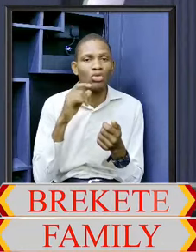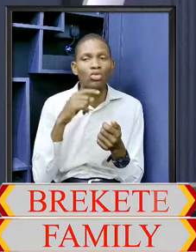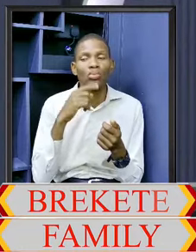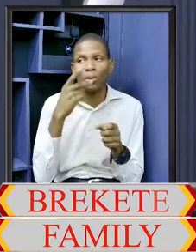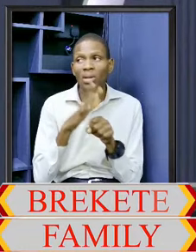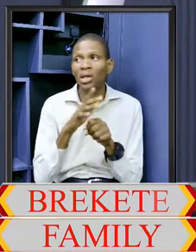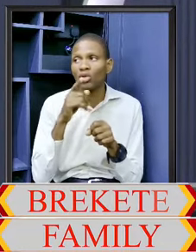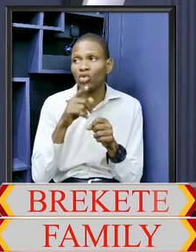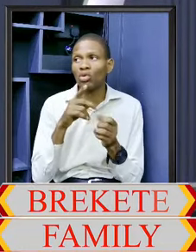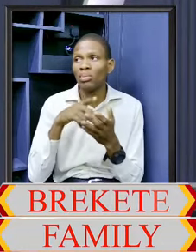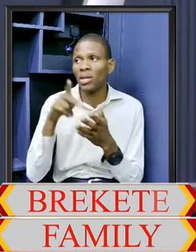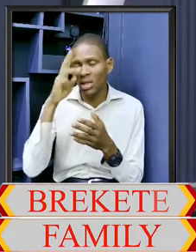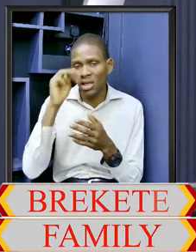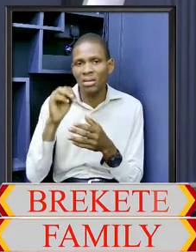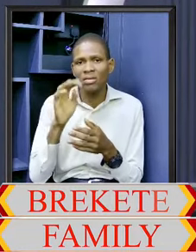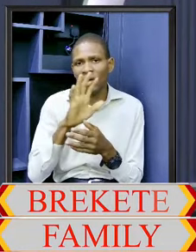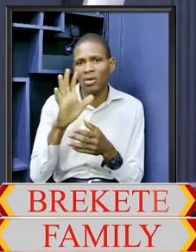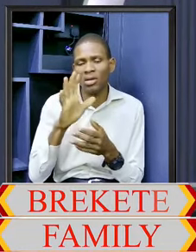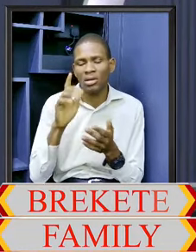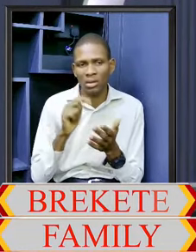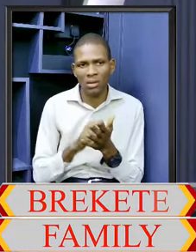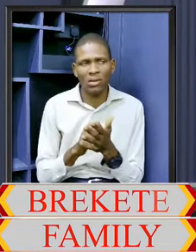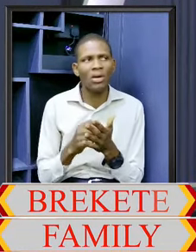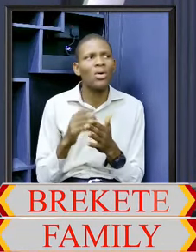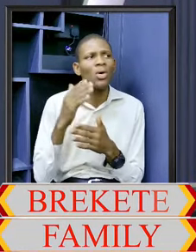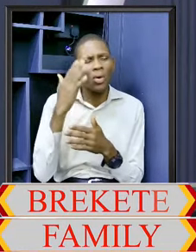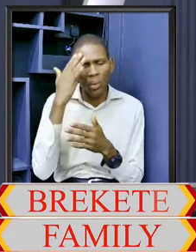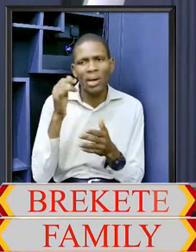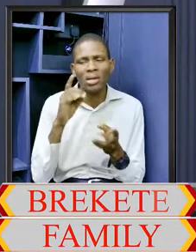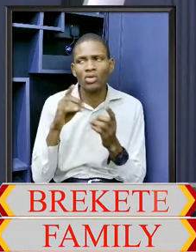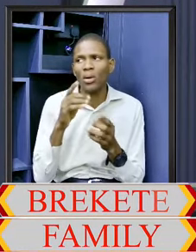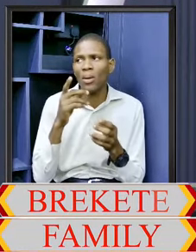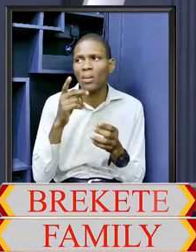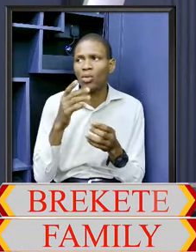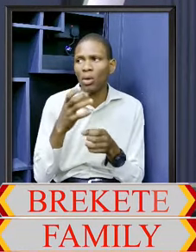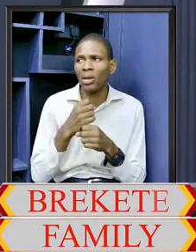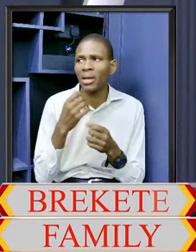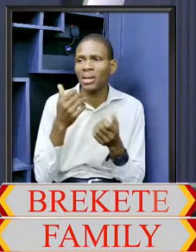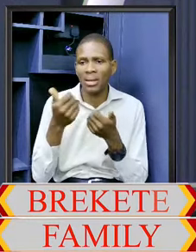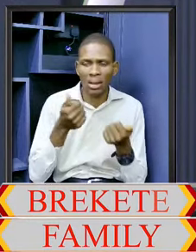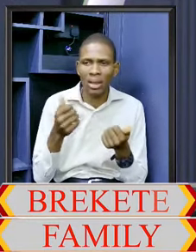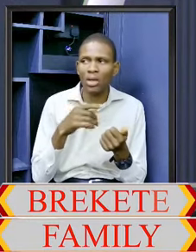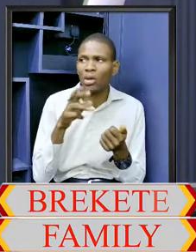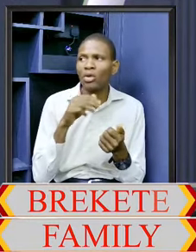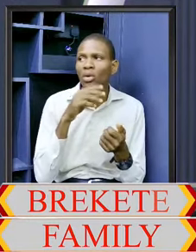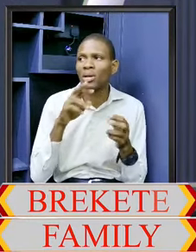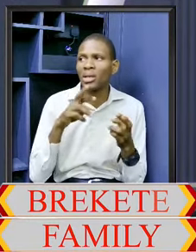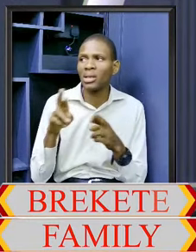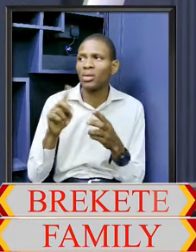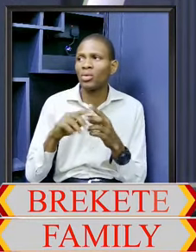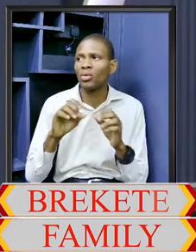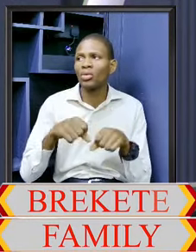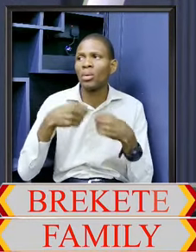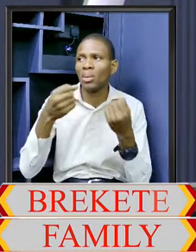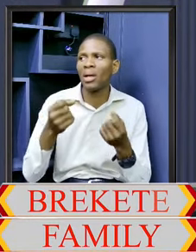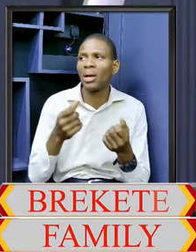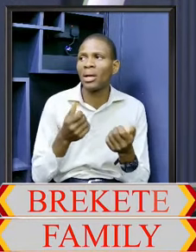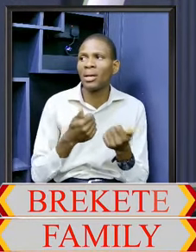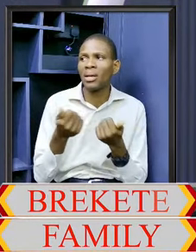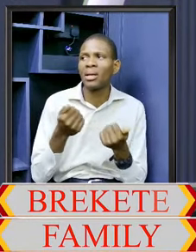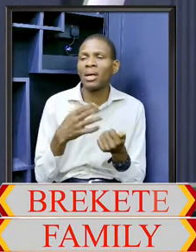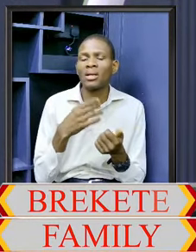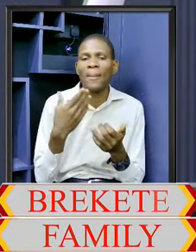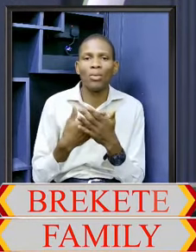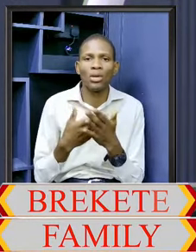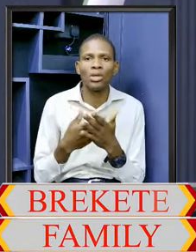sir. Okay. So why you can't collect money, say you go supply car, you know they're ready to supply car, and the money,